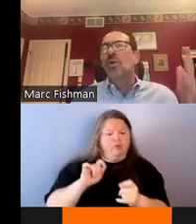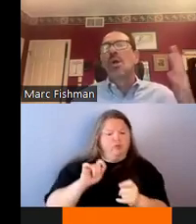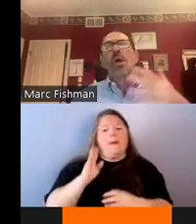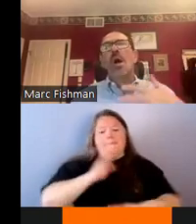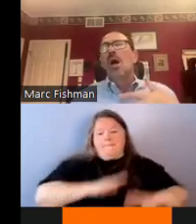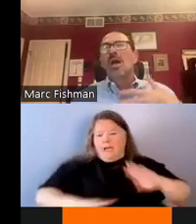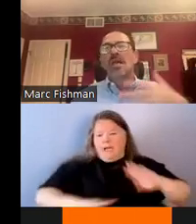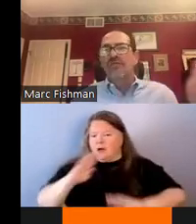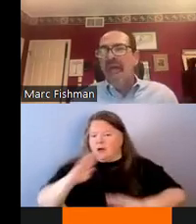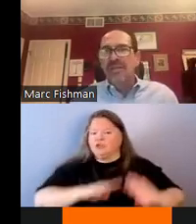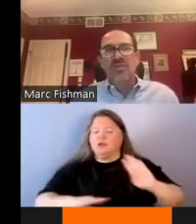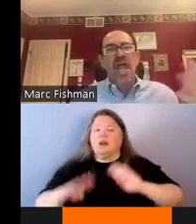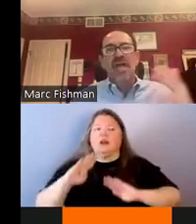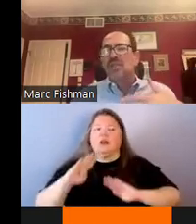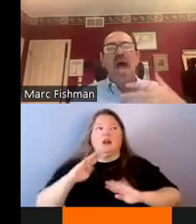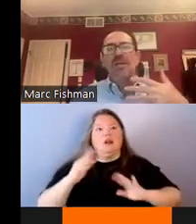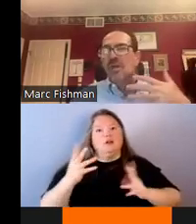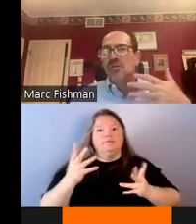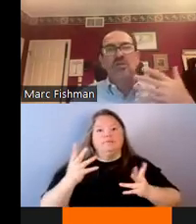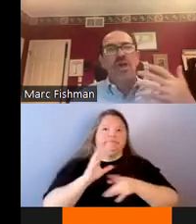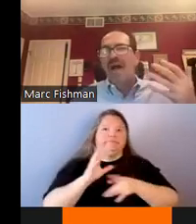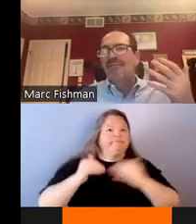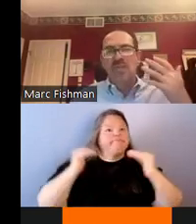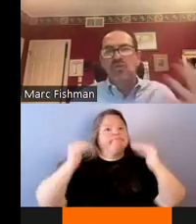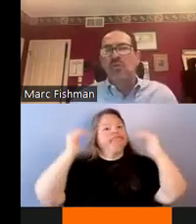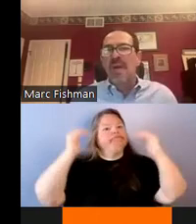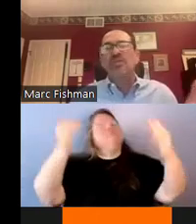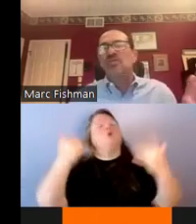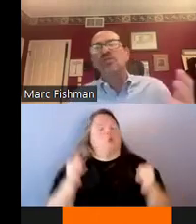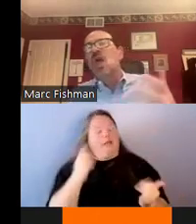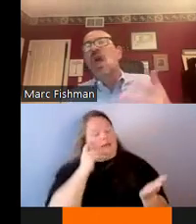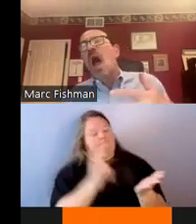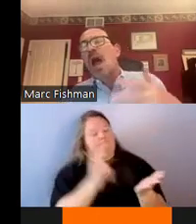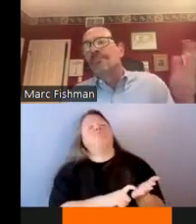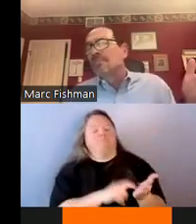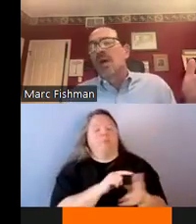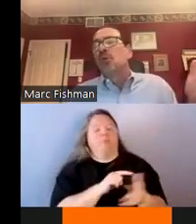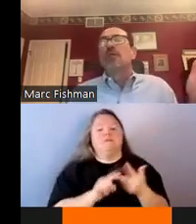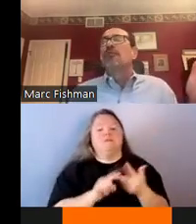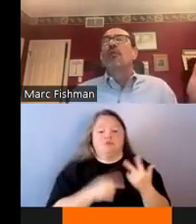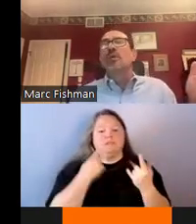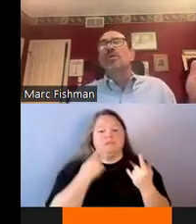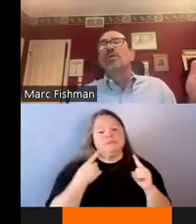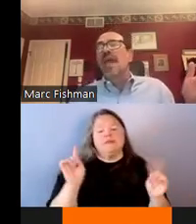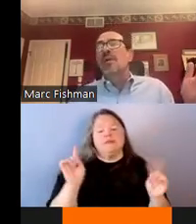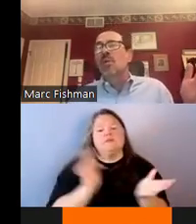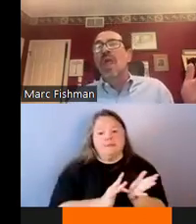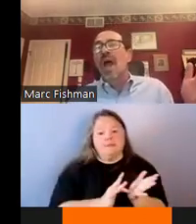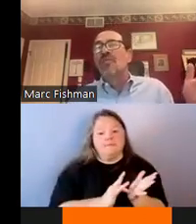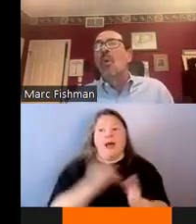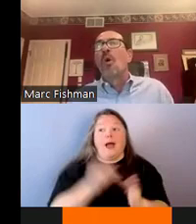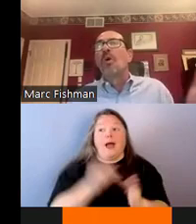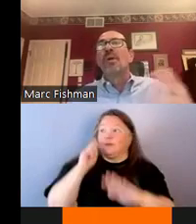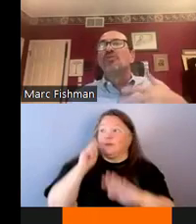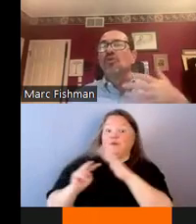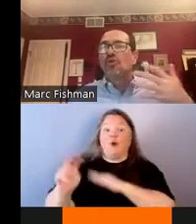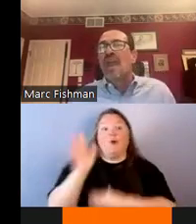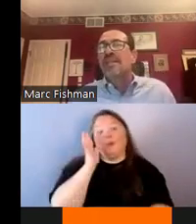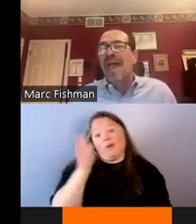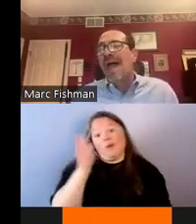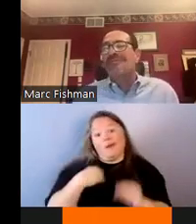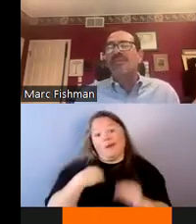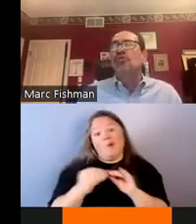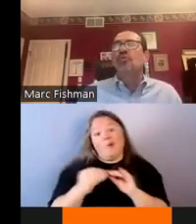biological advance has gotten us to have these 3 medicines. I'm looking forward to the day when we'll have more, but